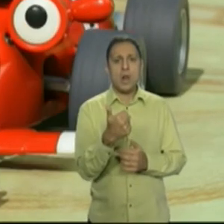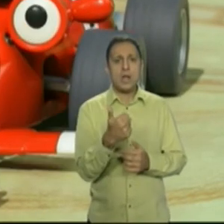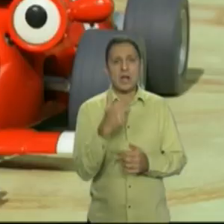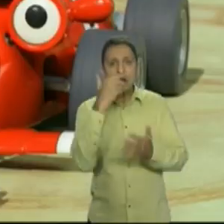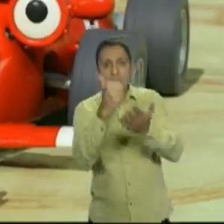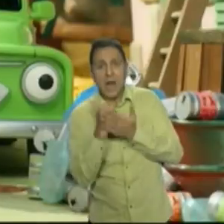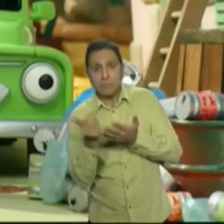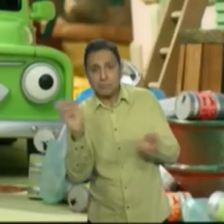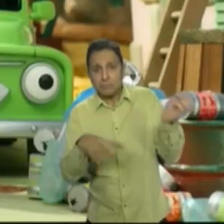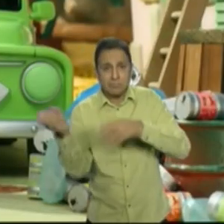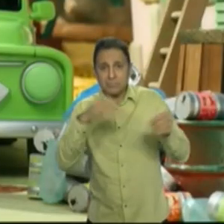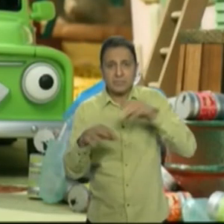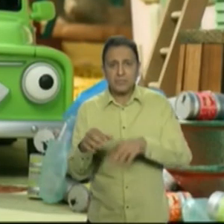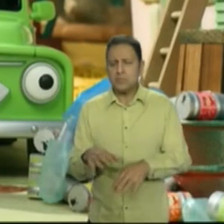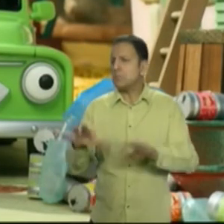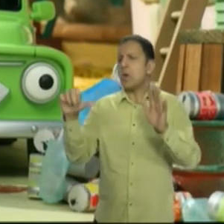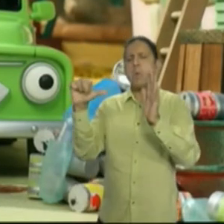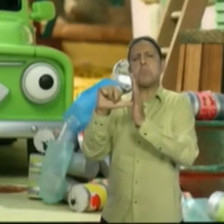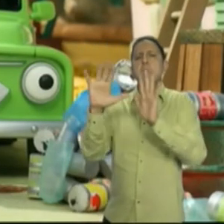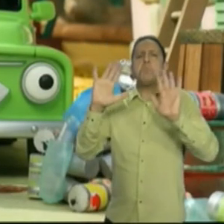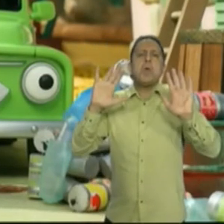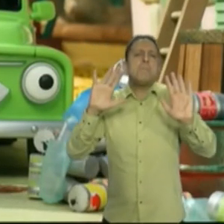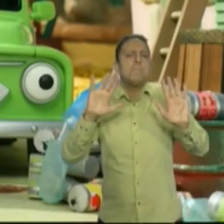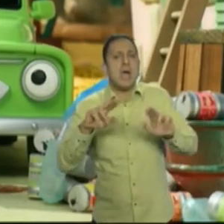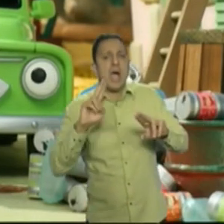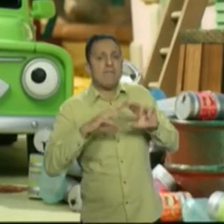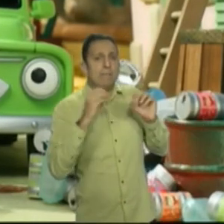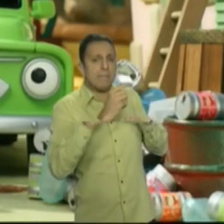all of it. Could you help me load up? No problem, Rory. FB, what